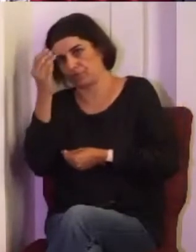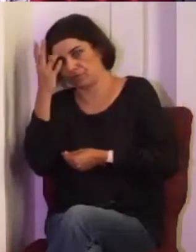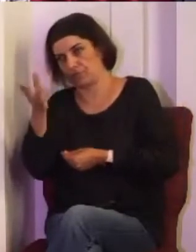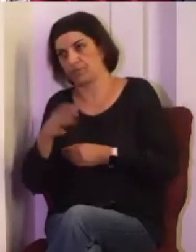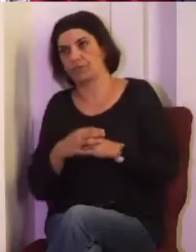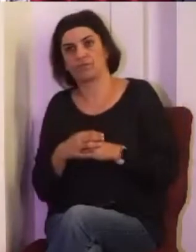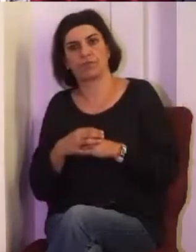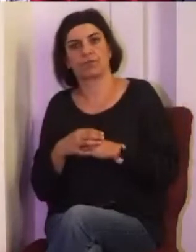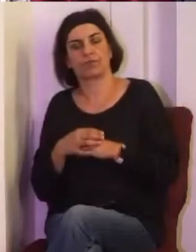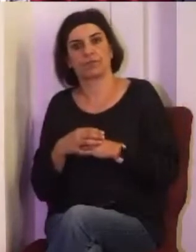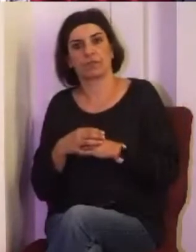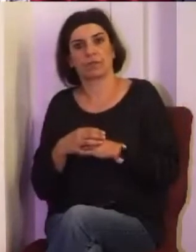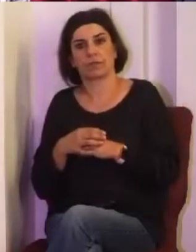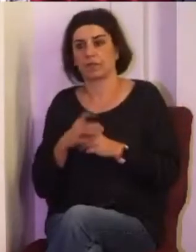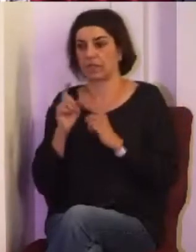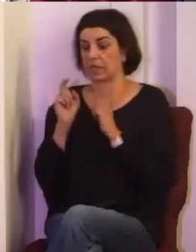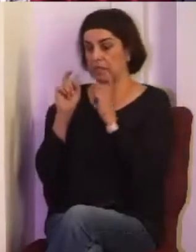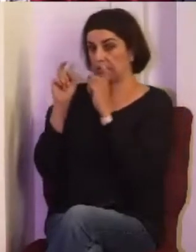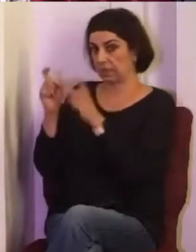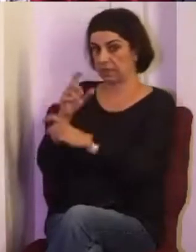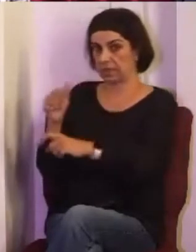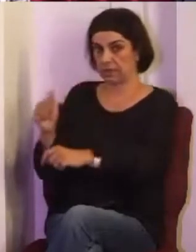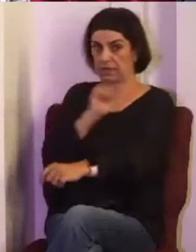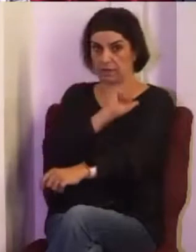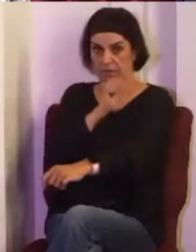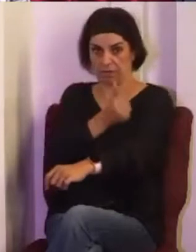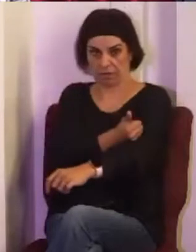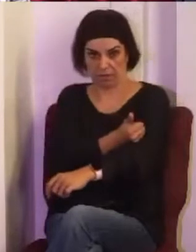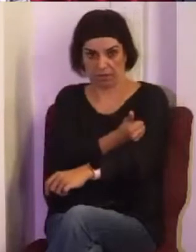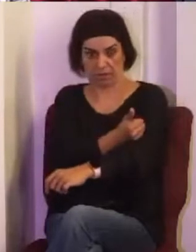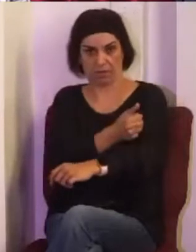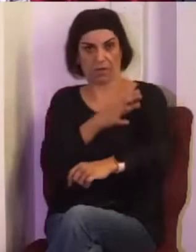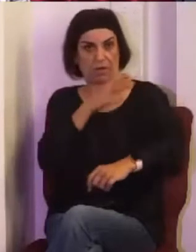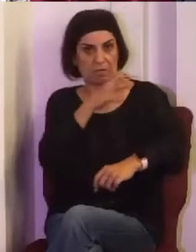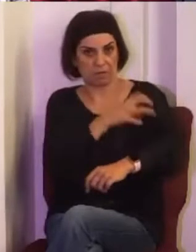Someone they were going to give authority and power to.